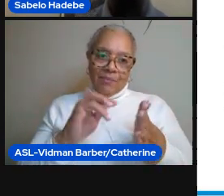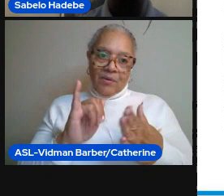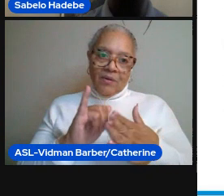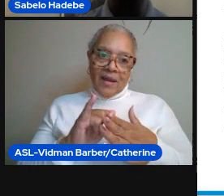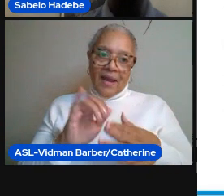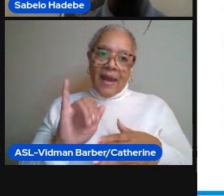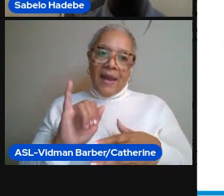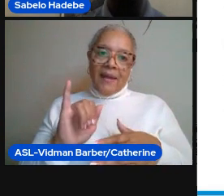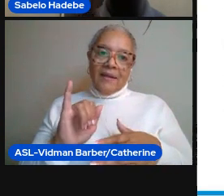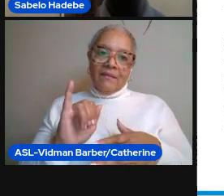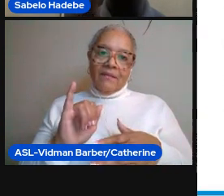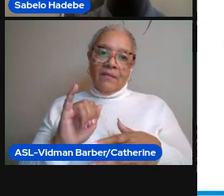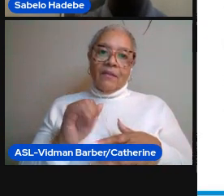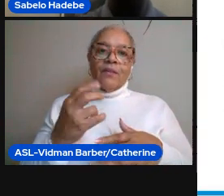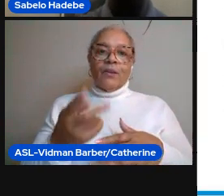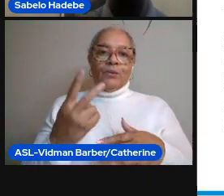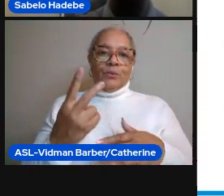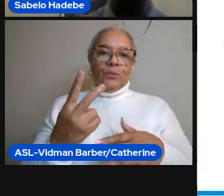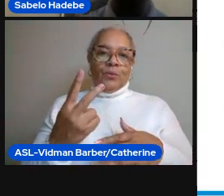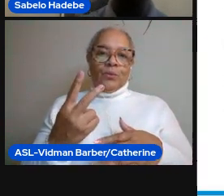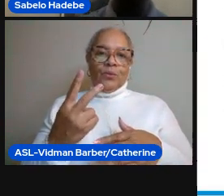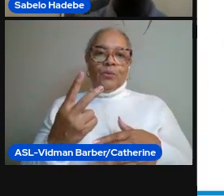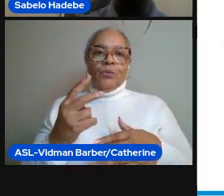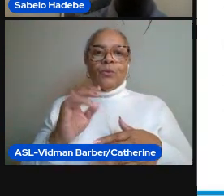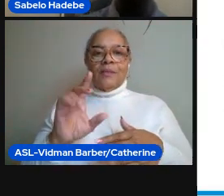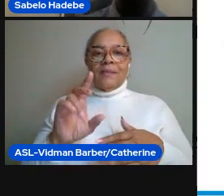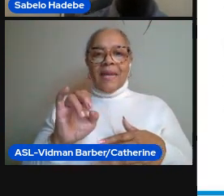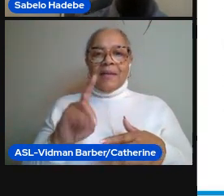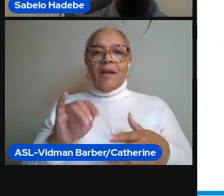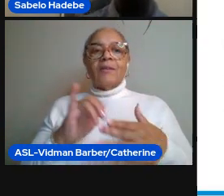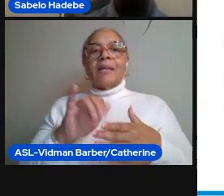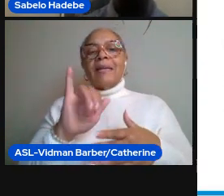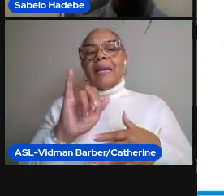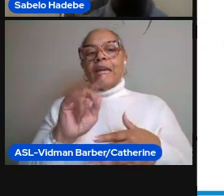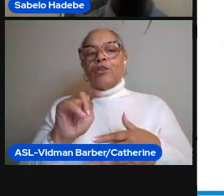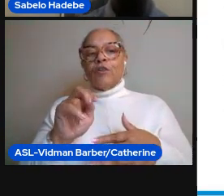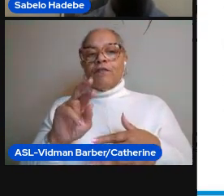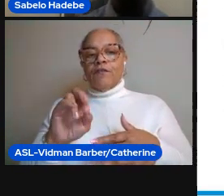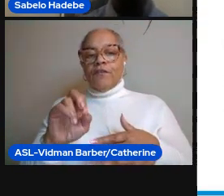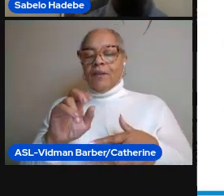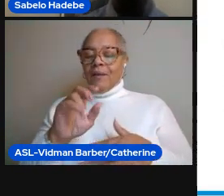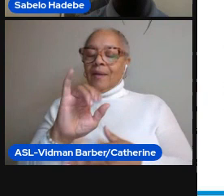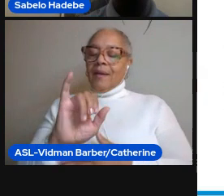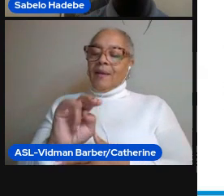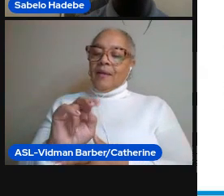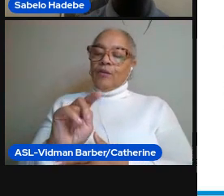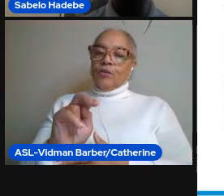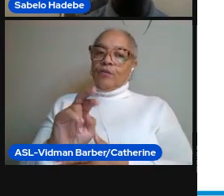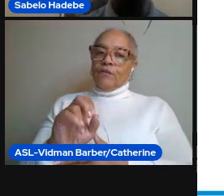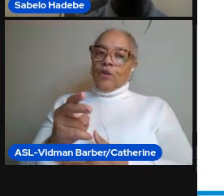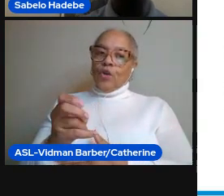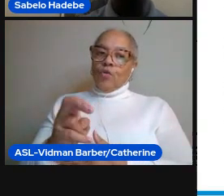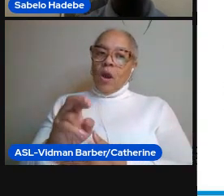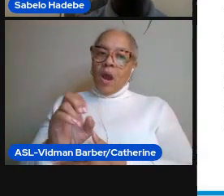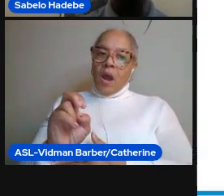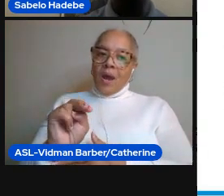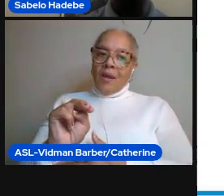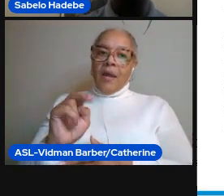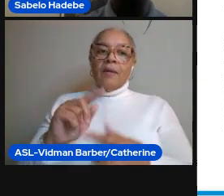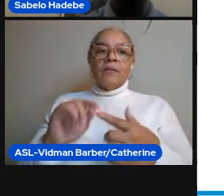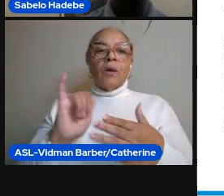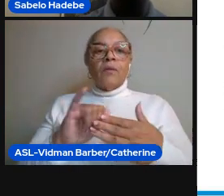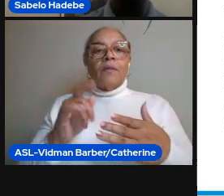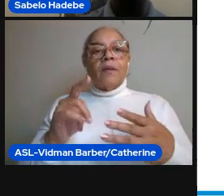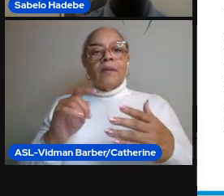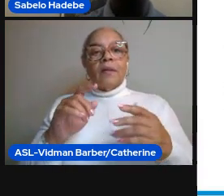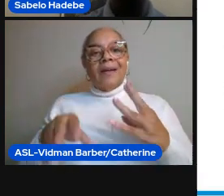and even interferon gamma. That seems to be, the addition of the metabolite seems to